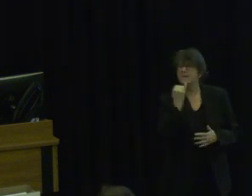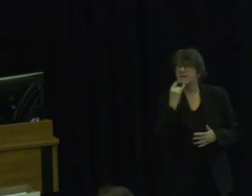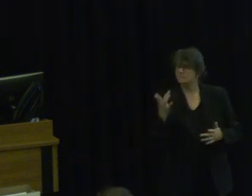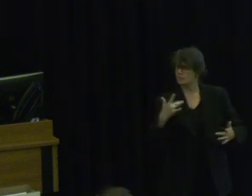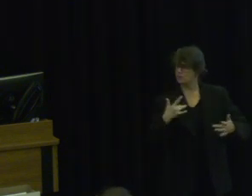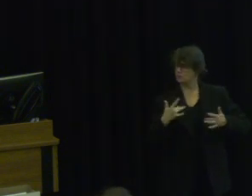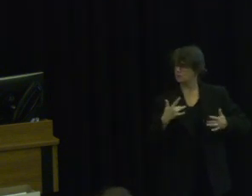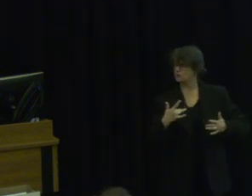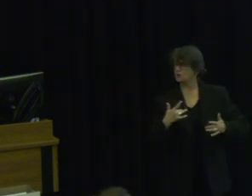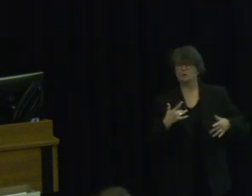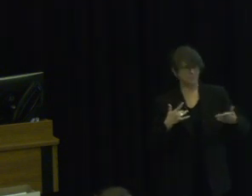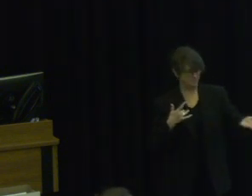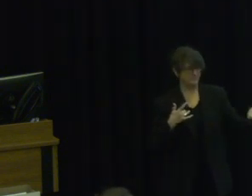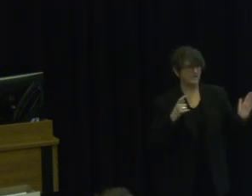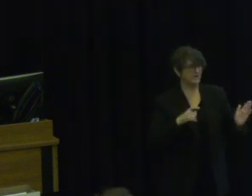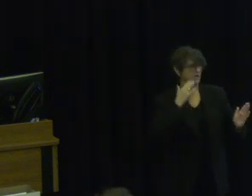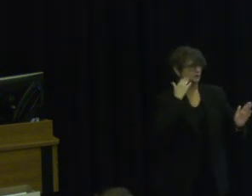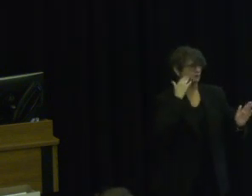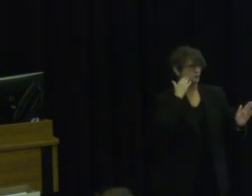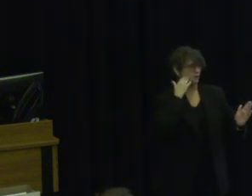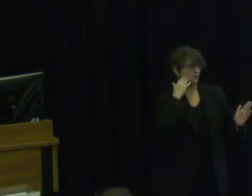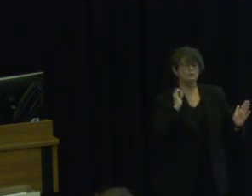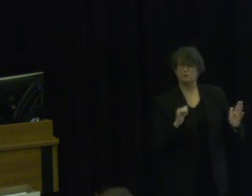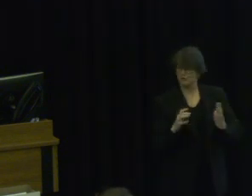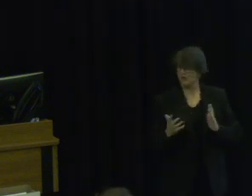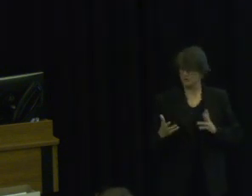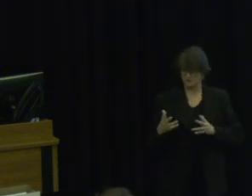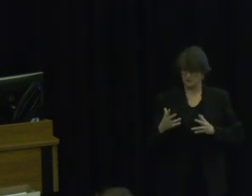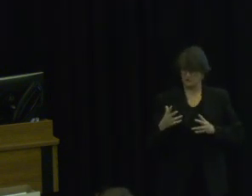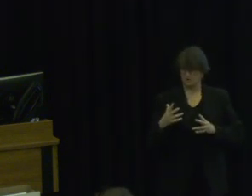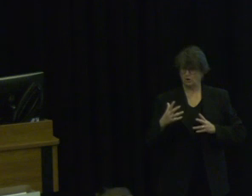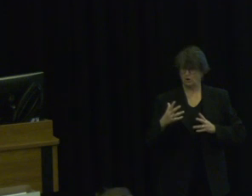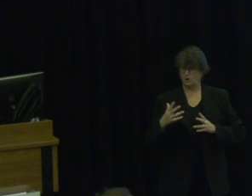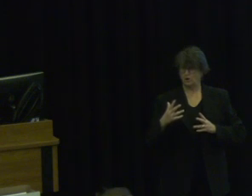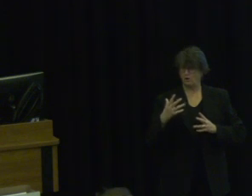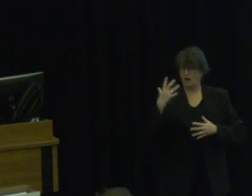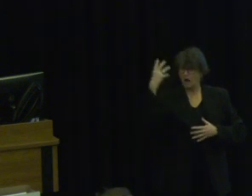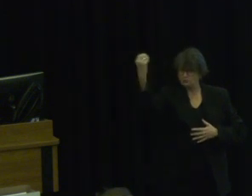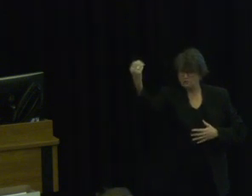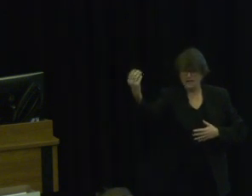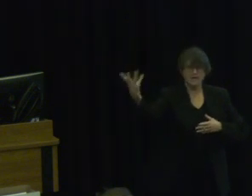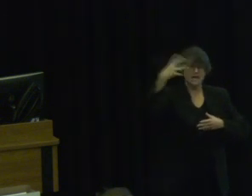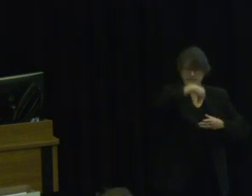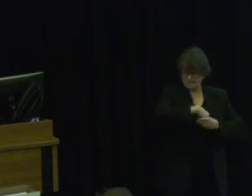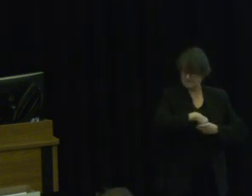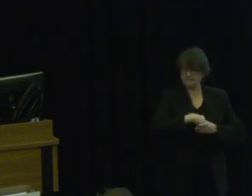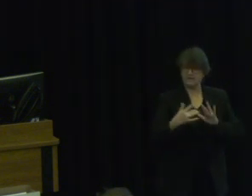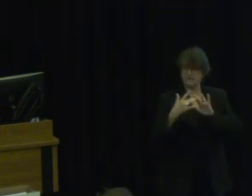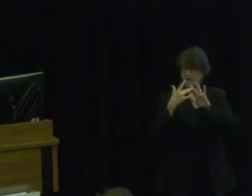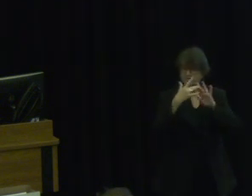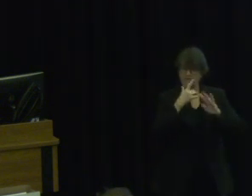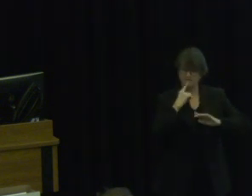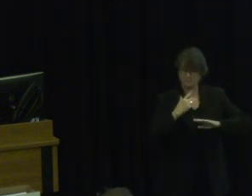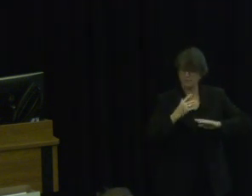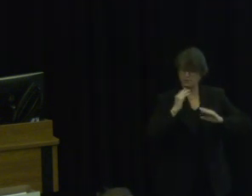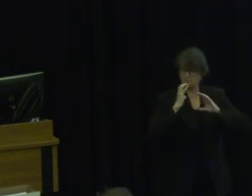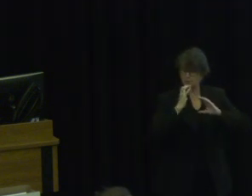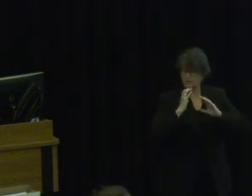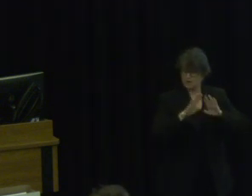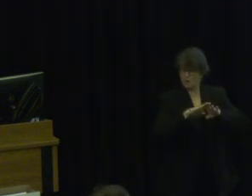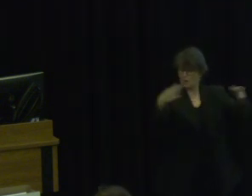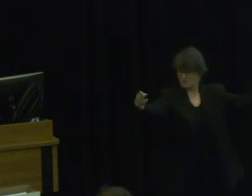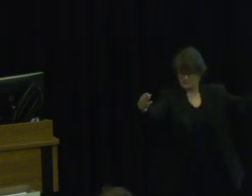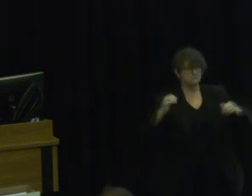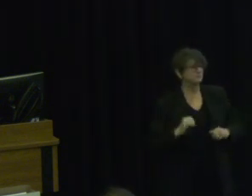they need to know about it, or they, you know, obviously you can reach internally and now externally as well. So with that, I want to introduce the chair this year